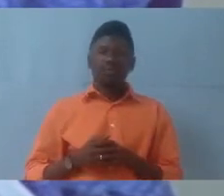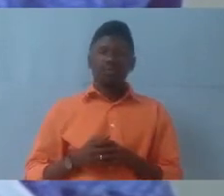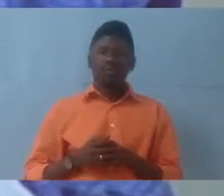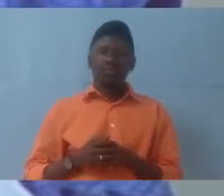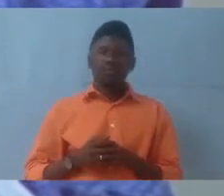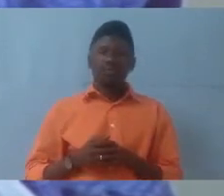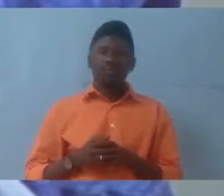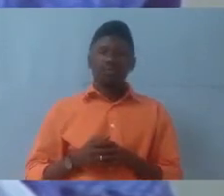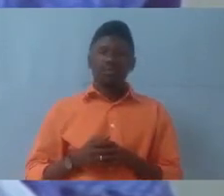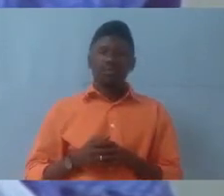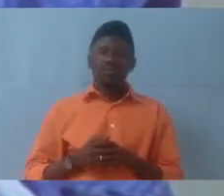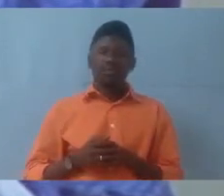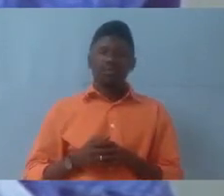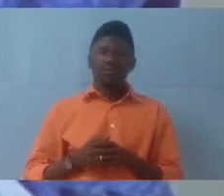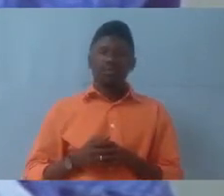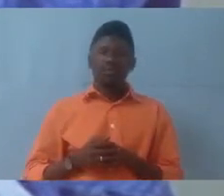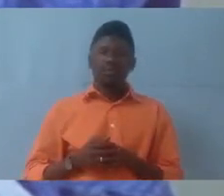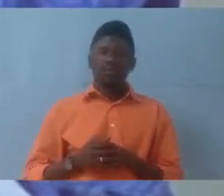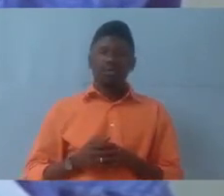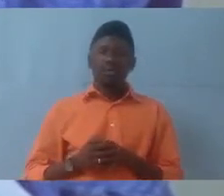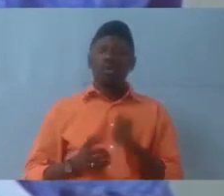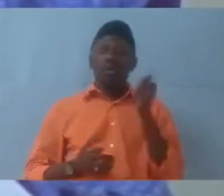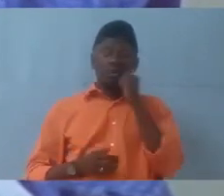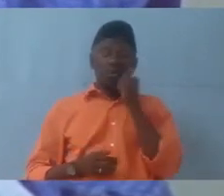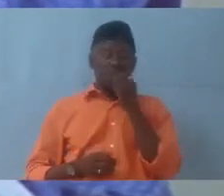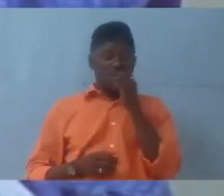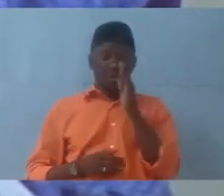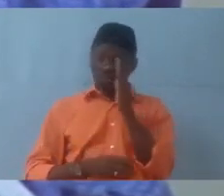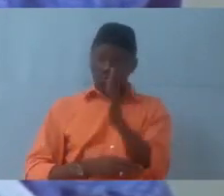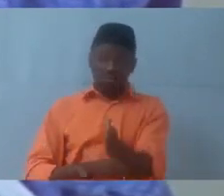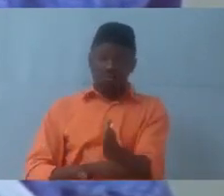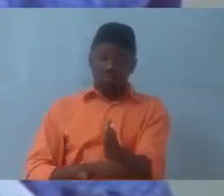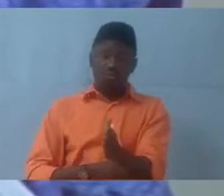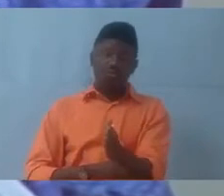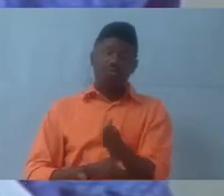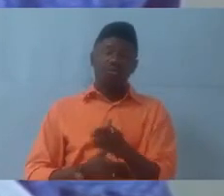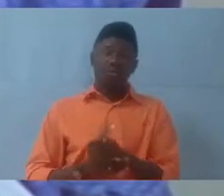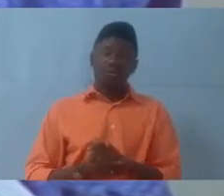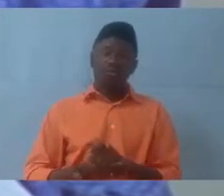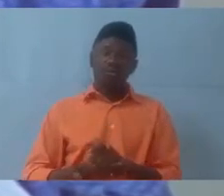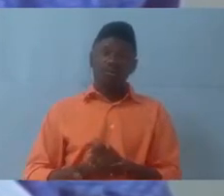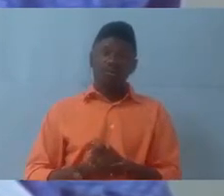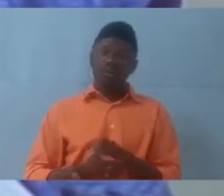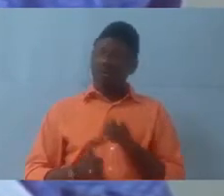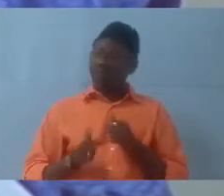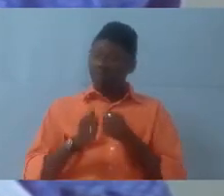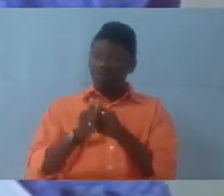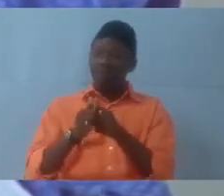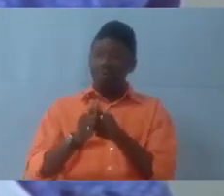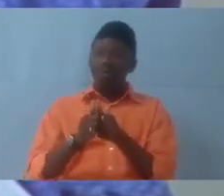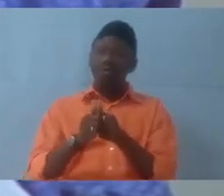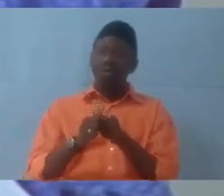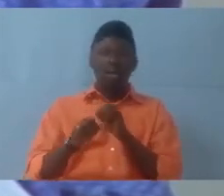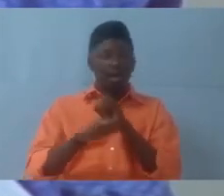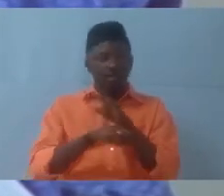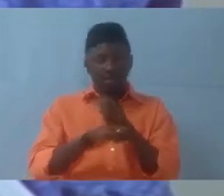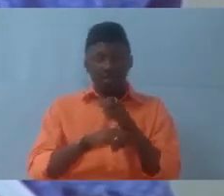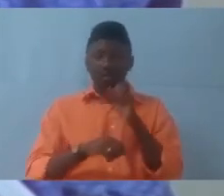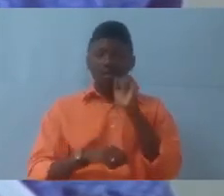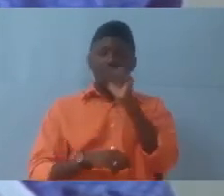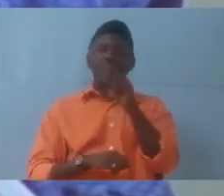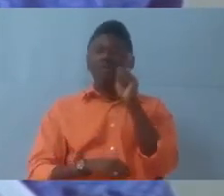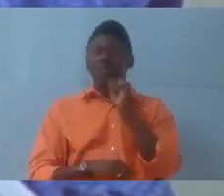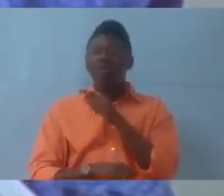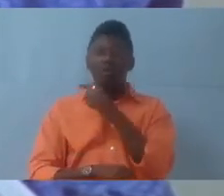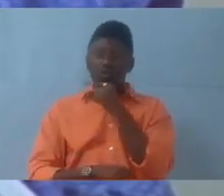Wak dega mom sakki. Always be truthful. Wa degal sa kilifa. And you always adhere to whatever